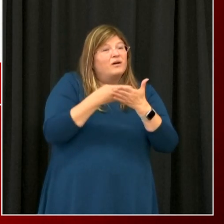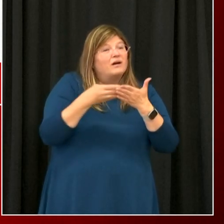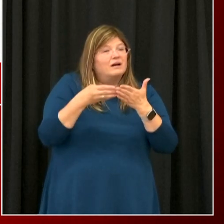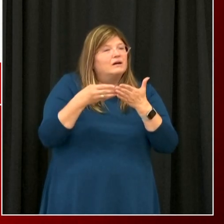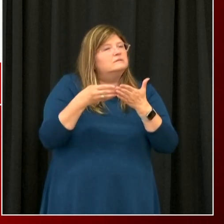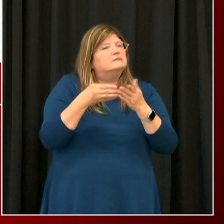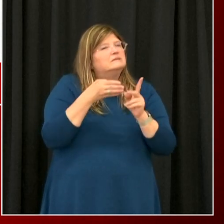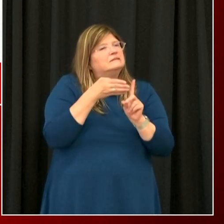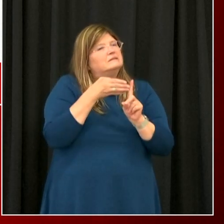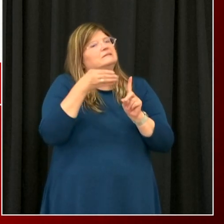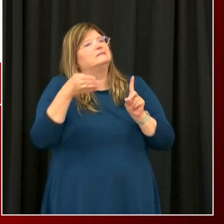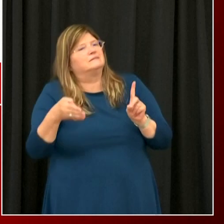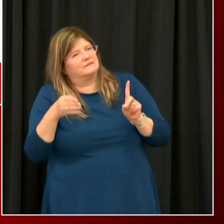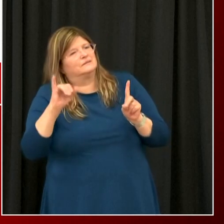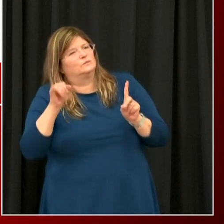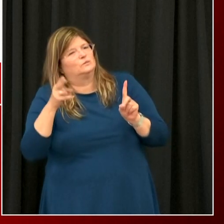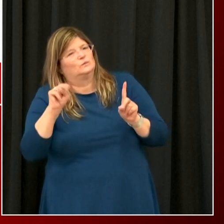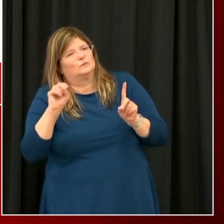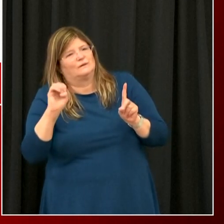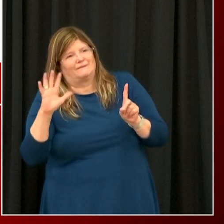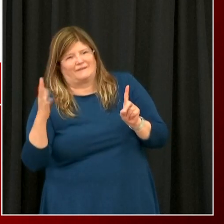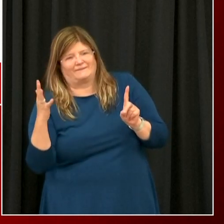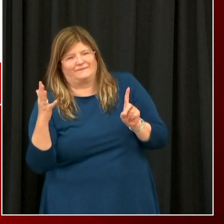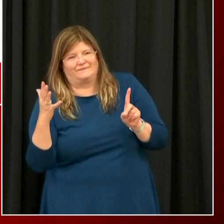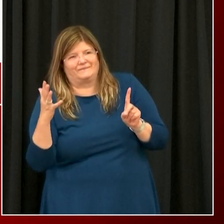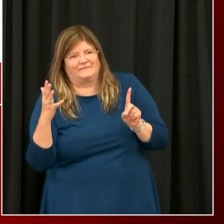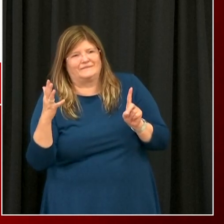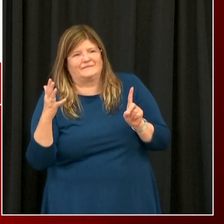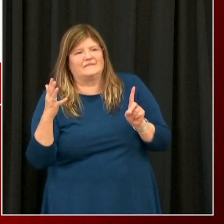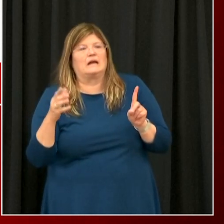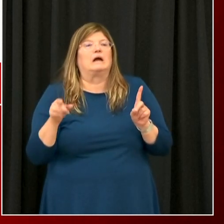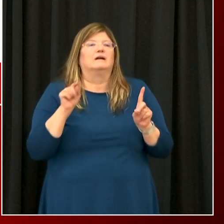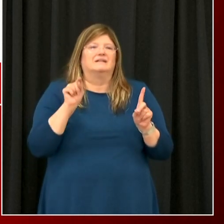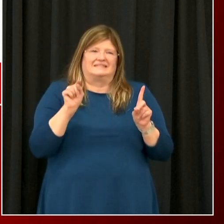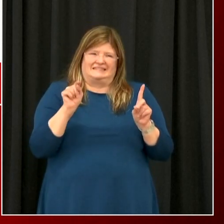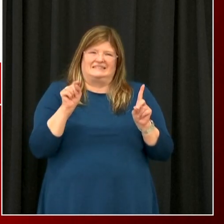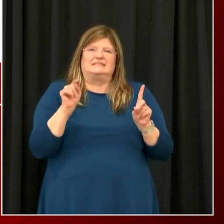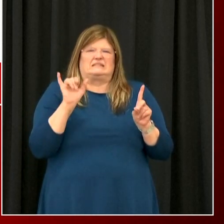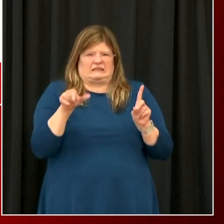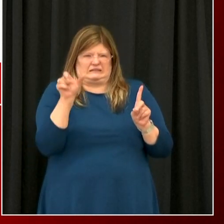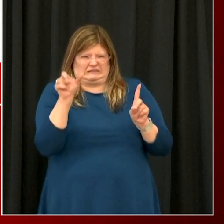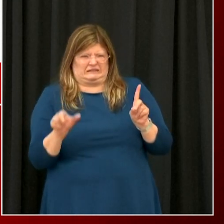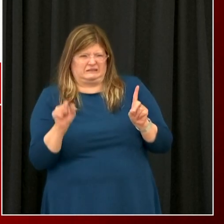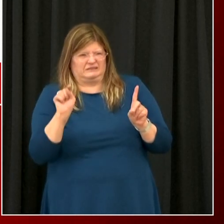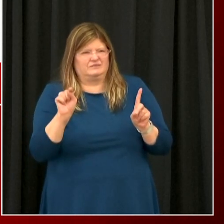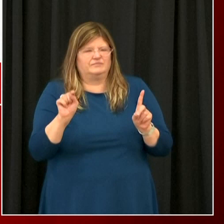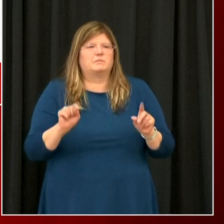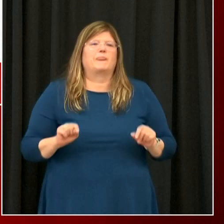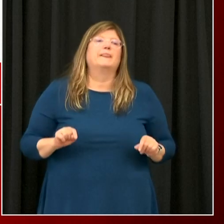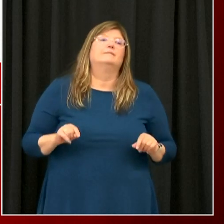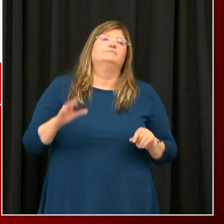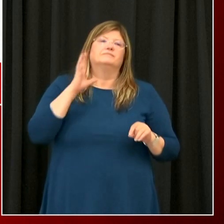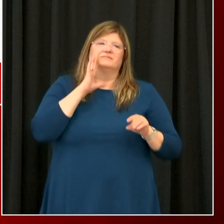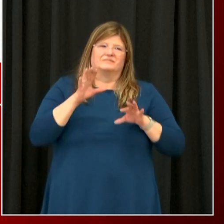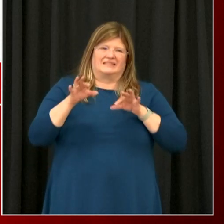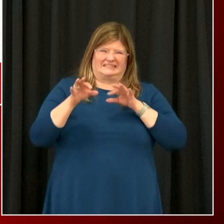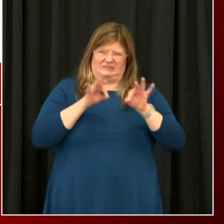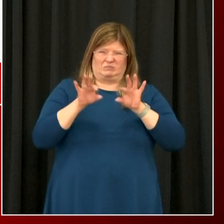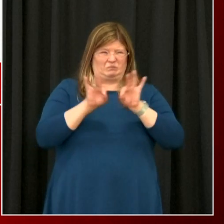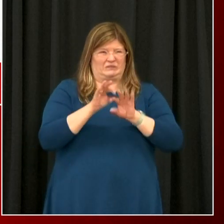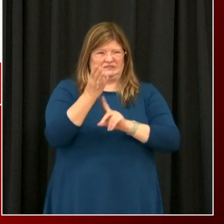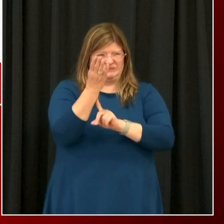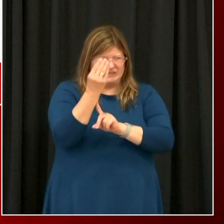5th. So that's where the green box begins. So while we do want to observe 14 days of decline,